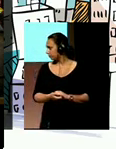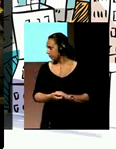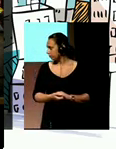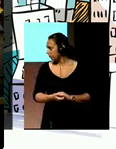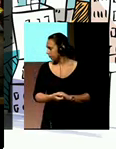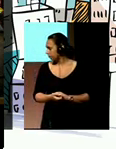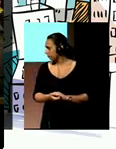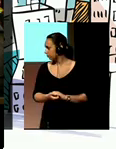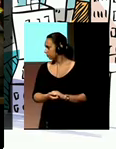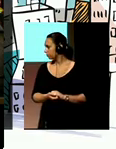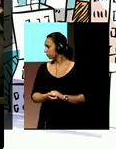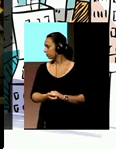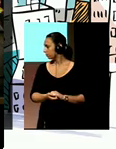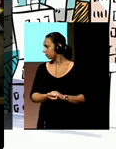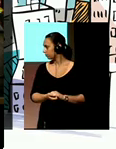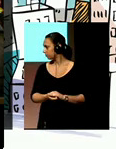all.